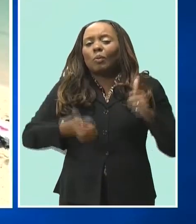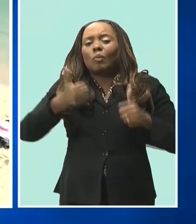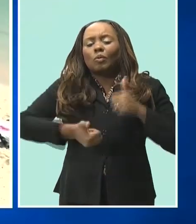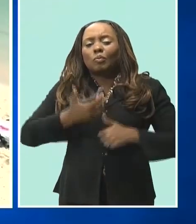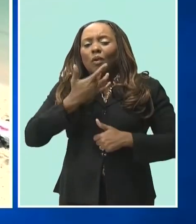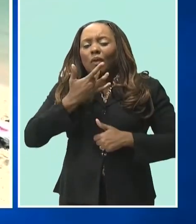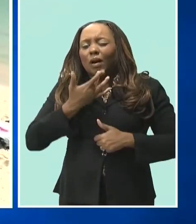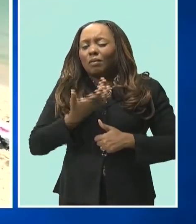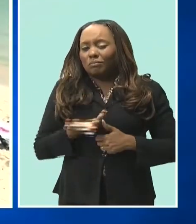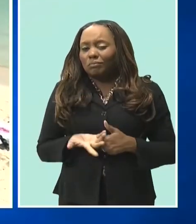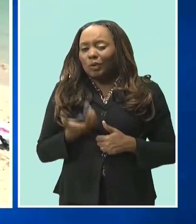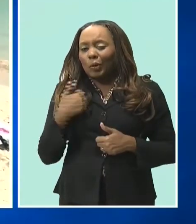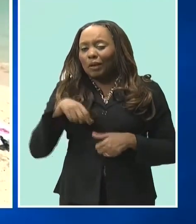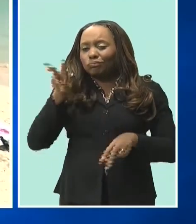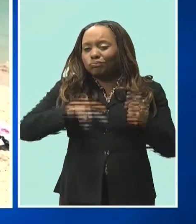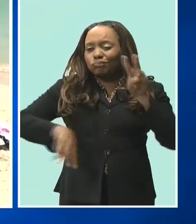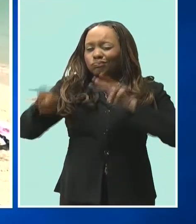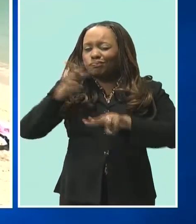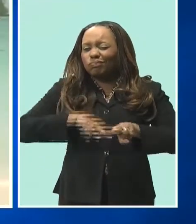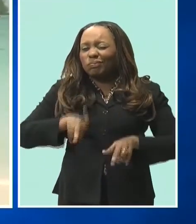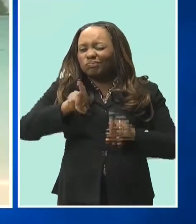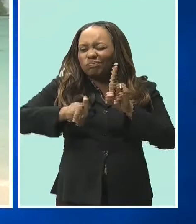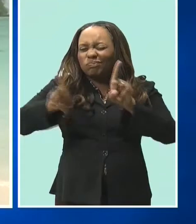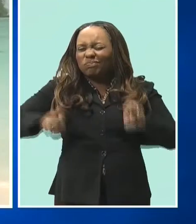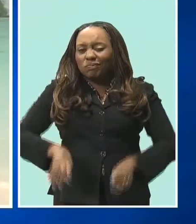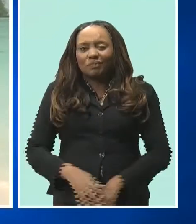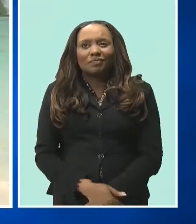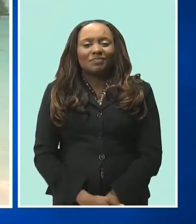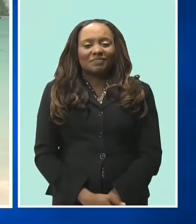that's what we set out to find out.